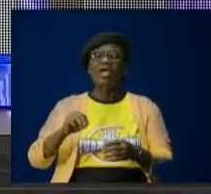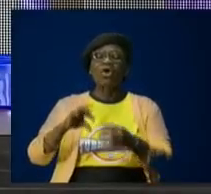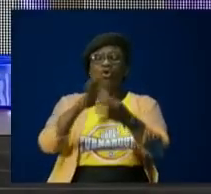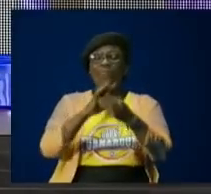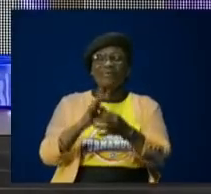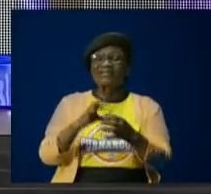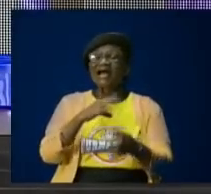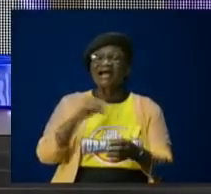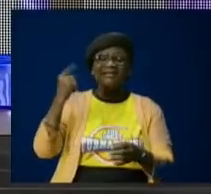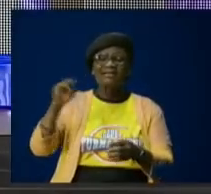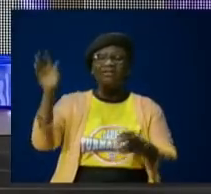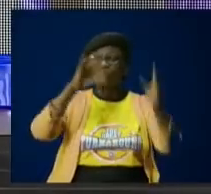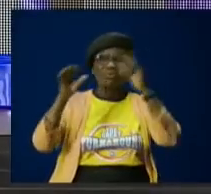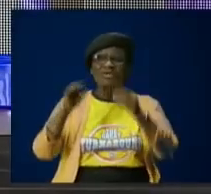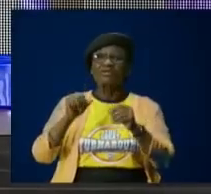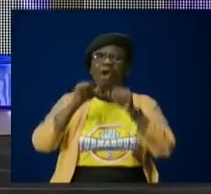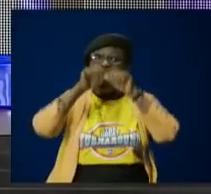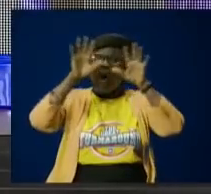And the word of God came.